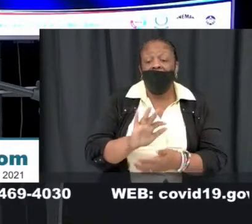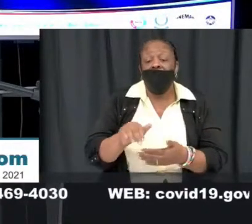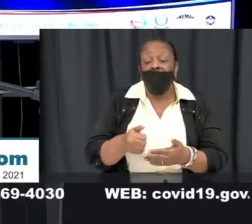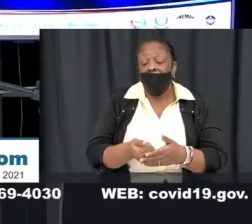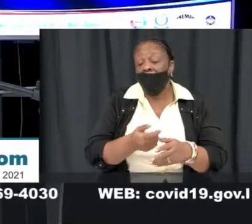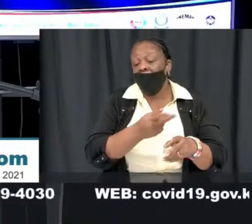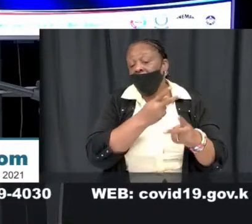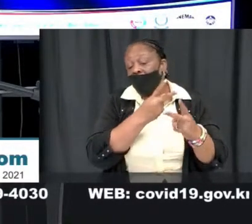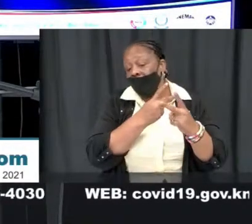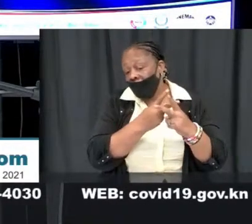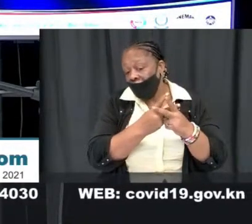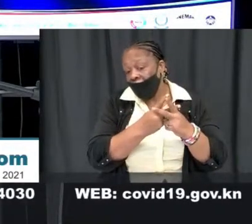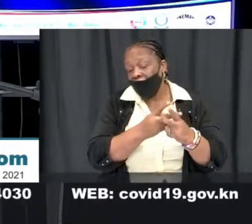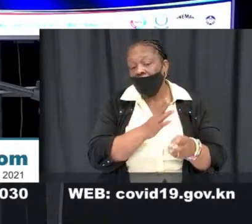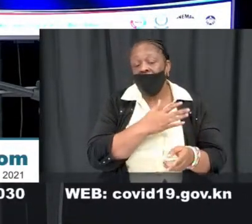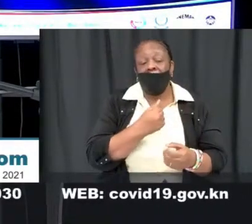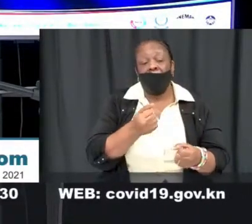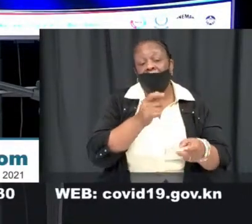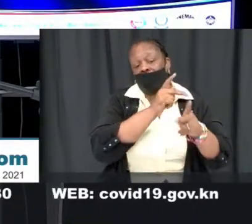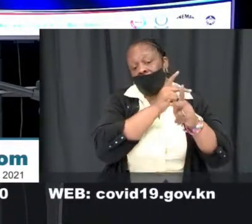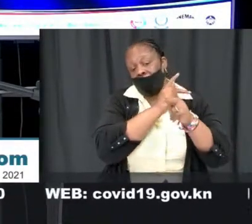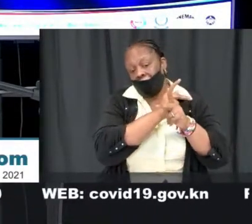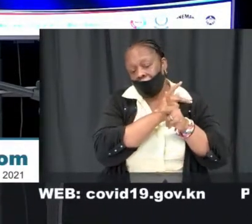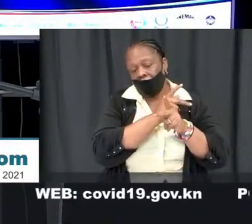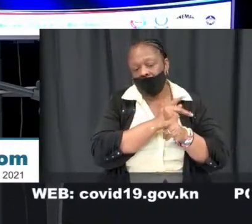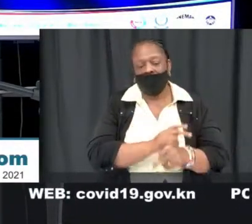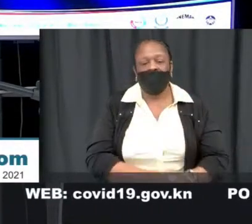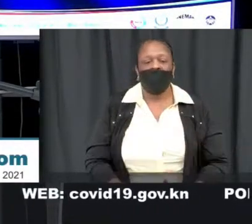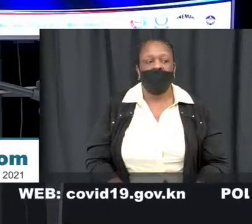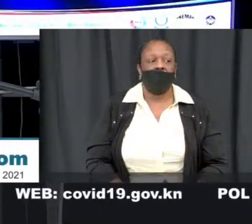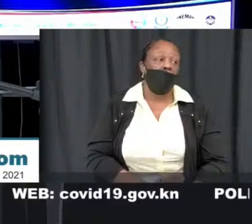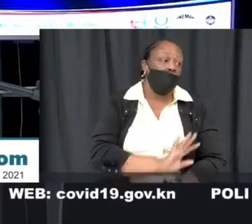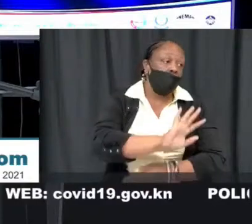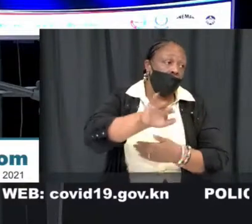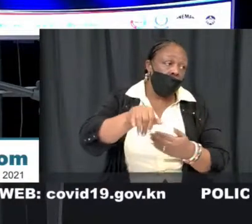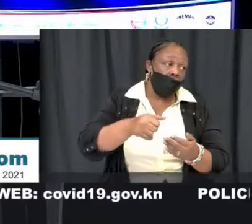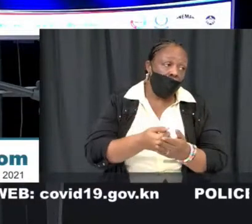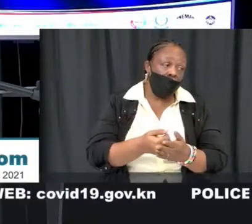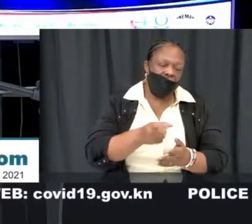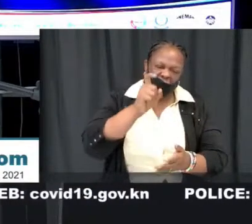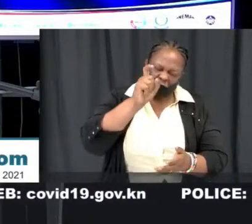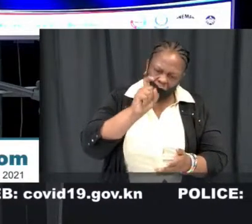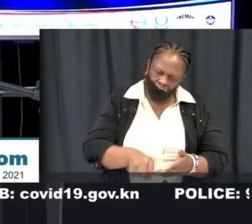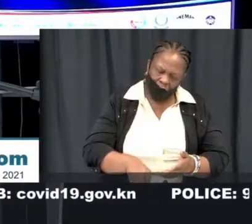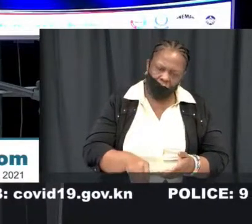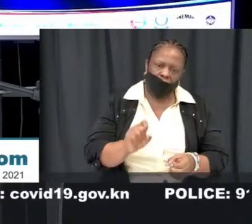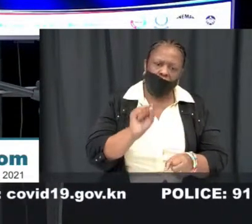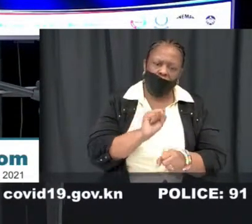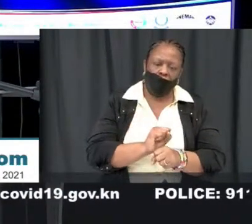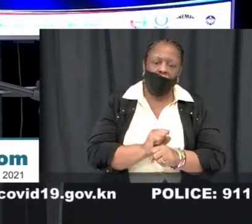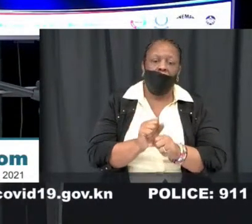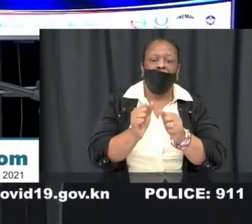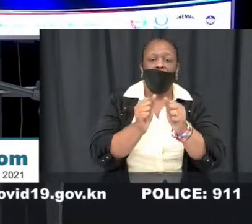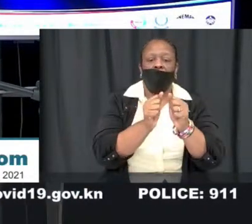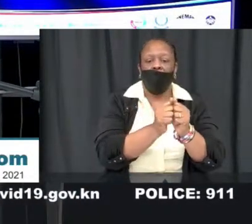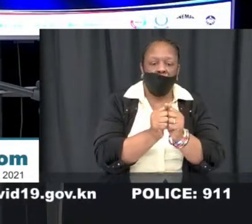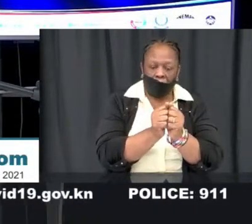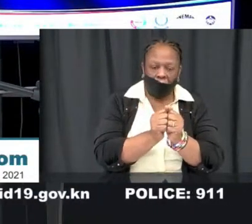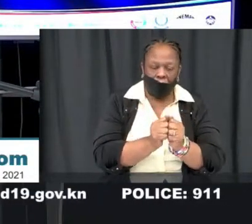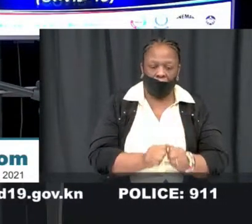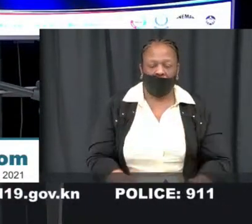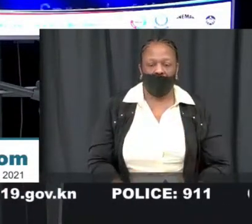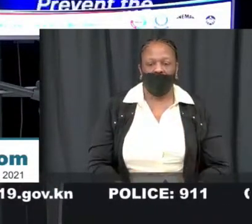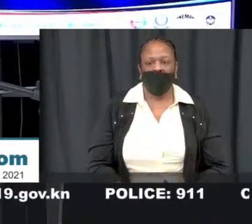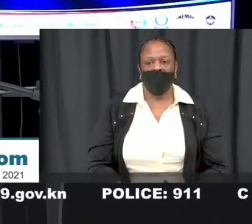it's all of us continuing to work together is how we will get it done. And so I want to thank you all